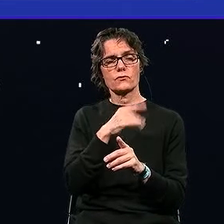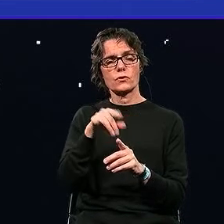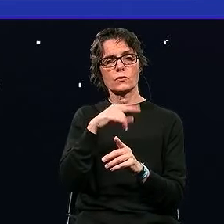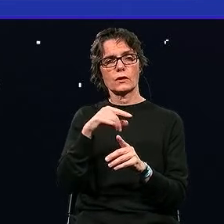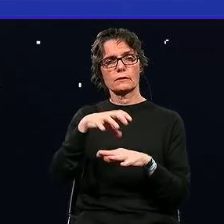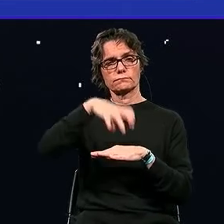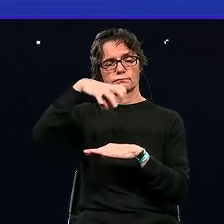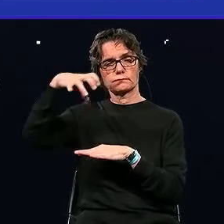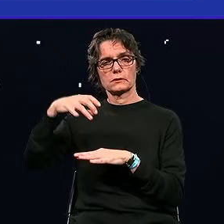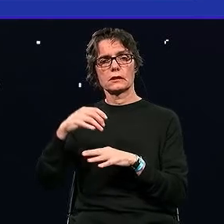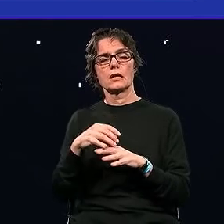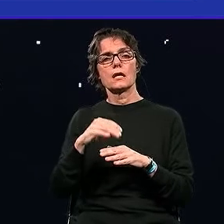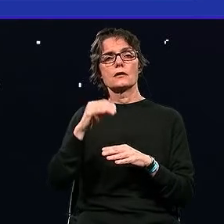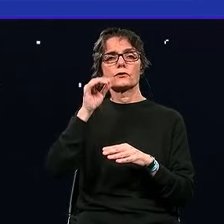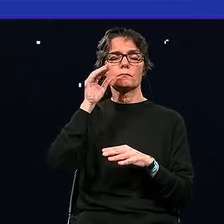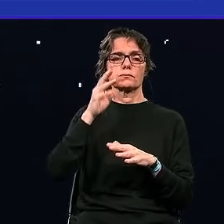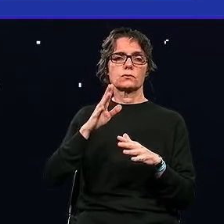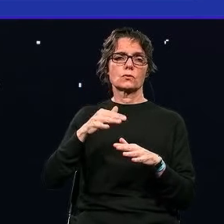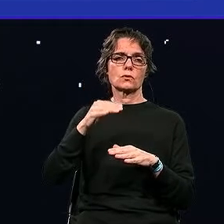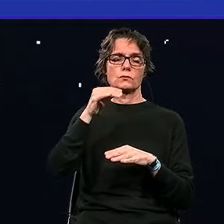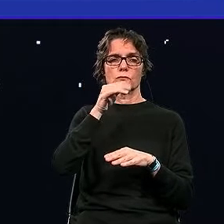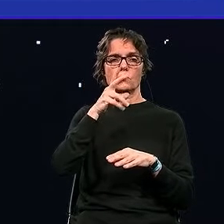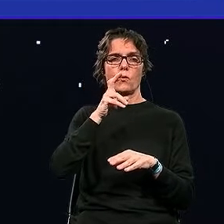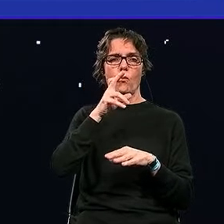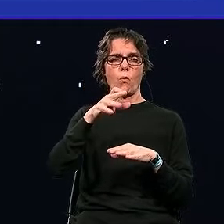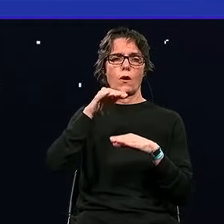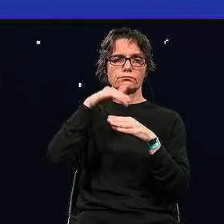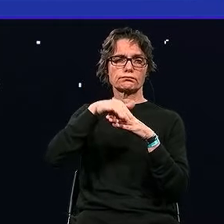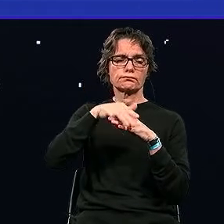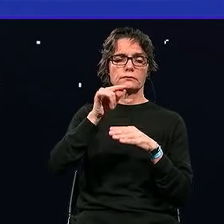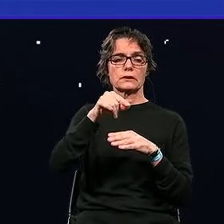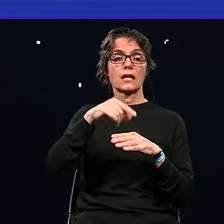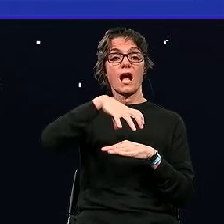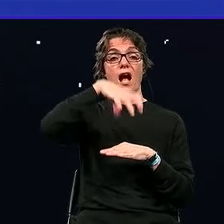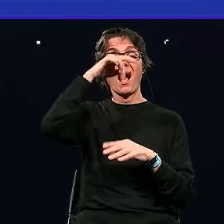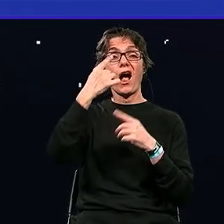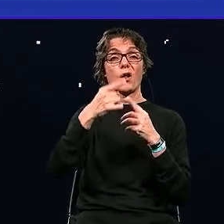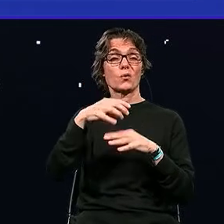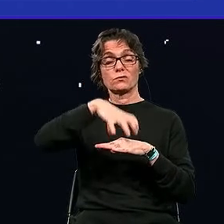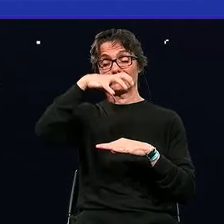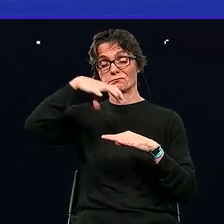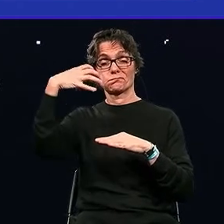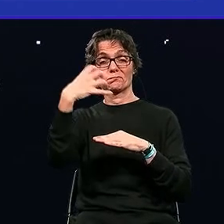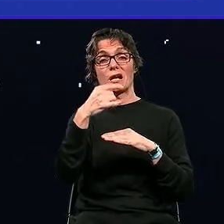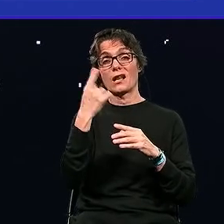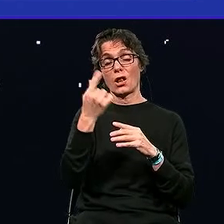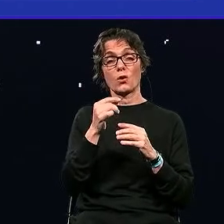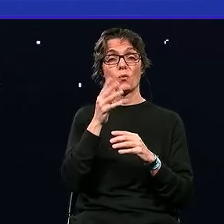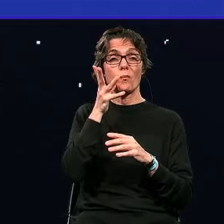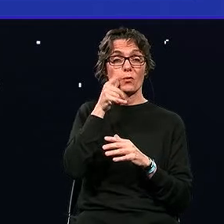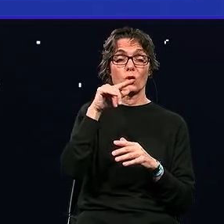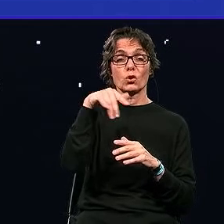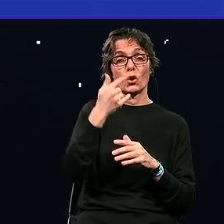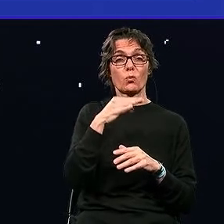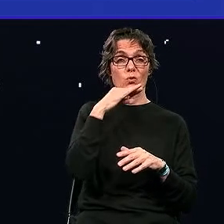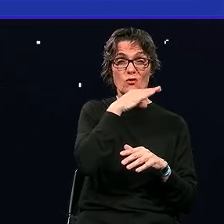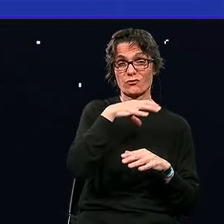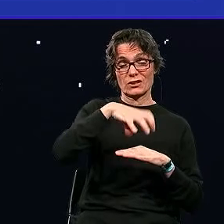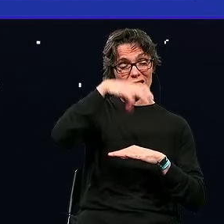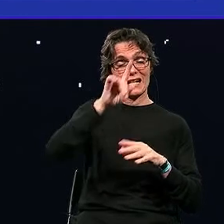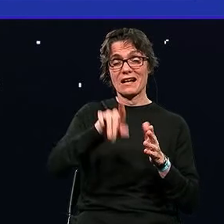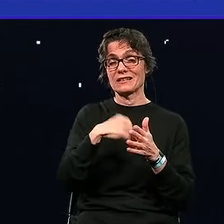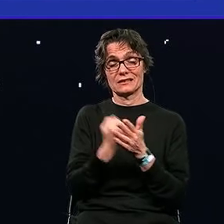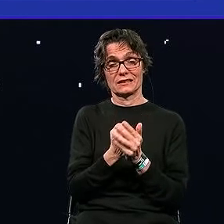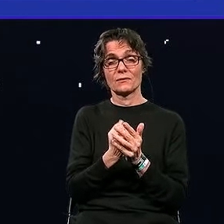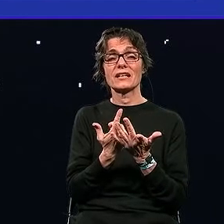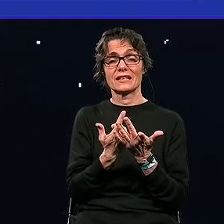the air conditioning systems, there were certain parts of the building that would always be hot, and there were other parts that would always be cold. So rather than